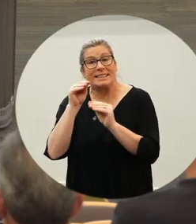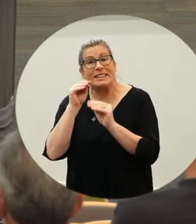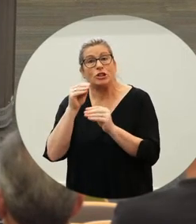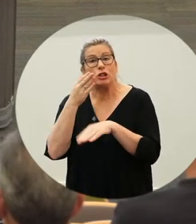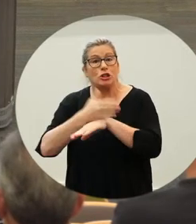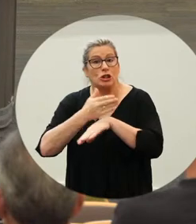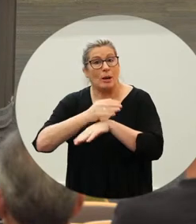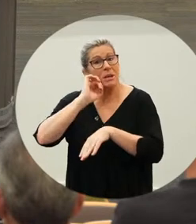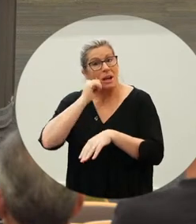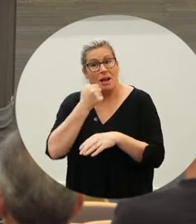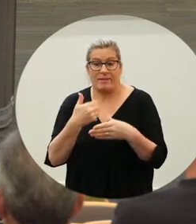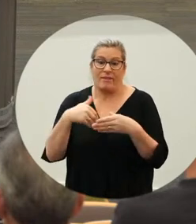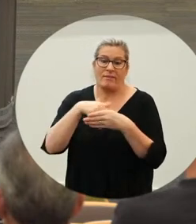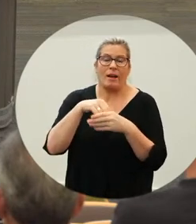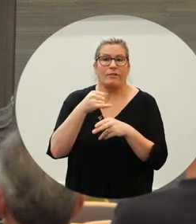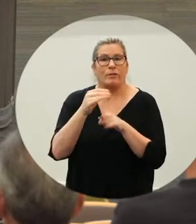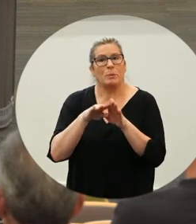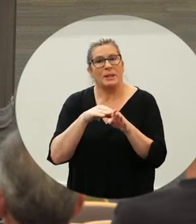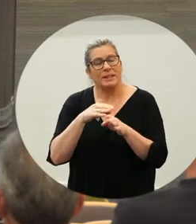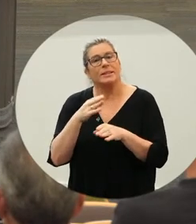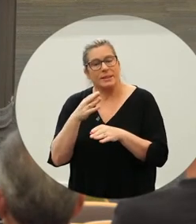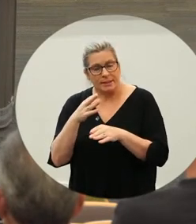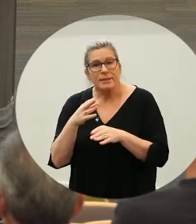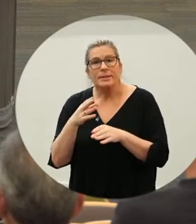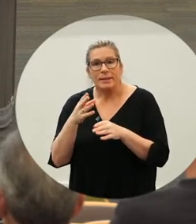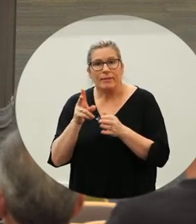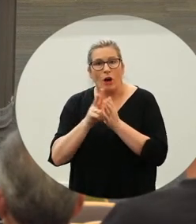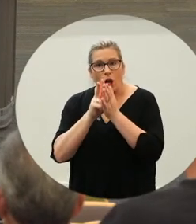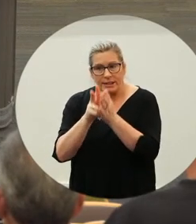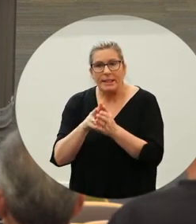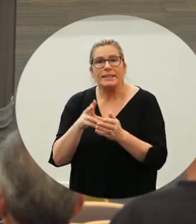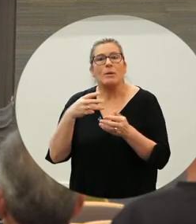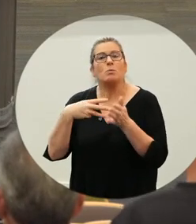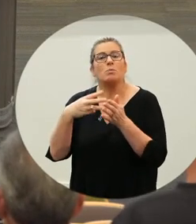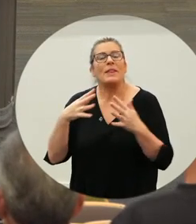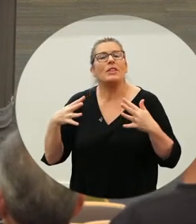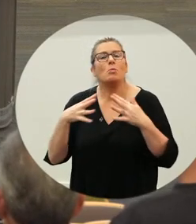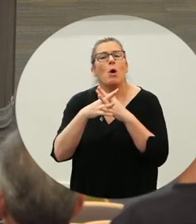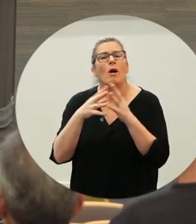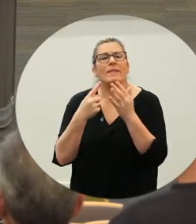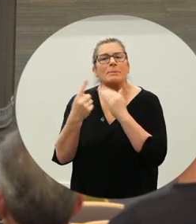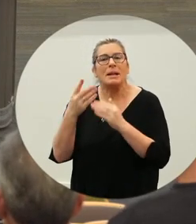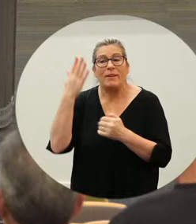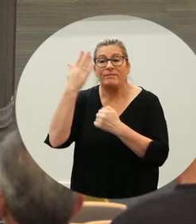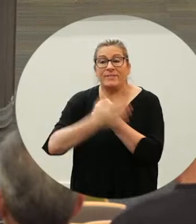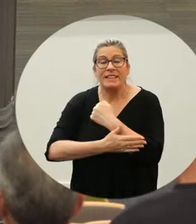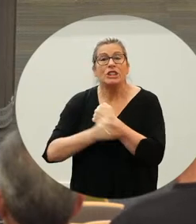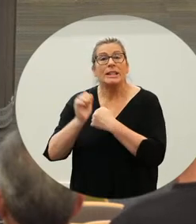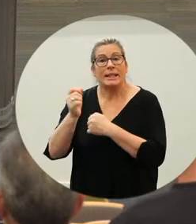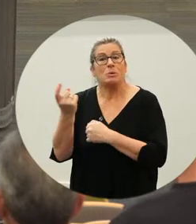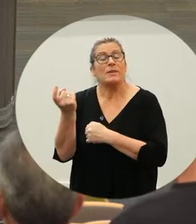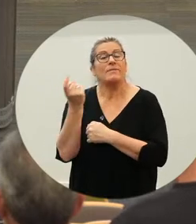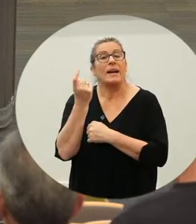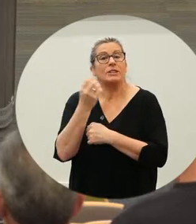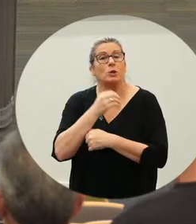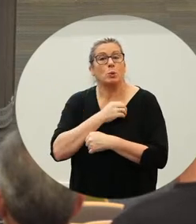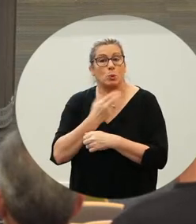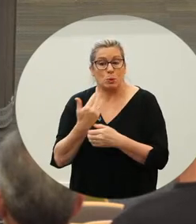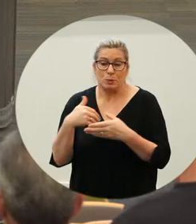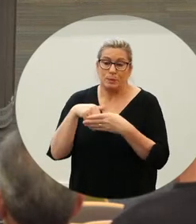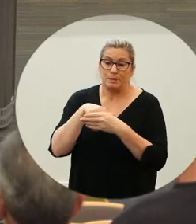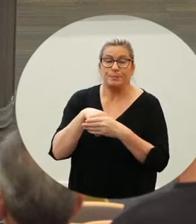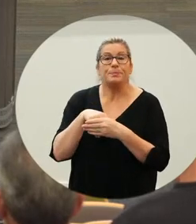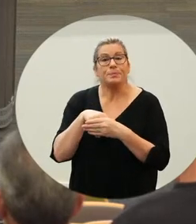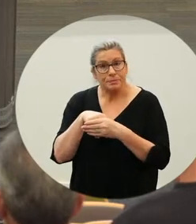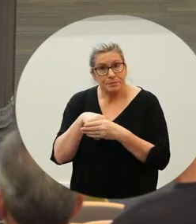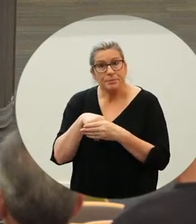Volunteers. And when the War of Independence was over, he was invited to